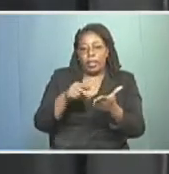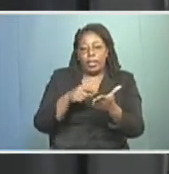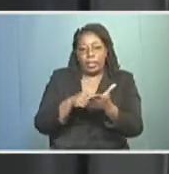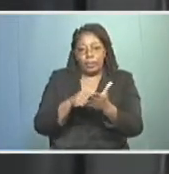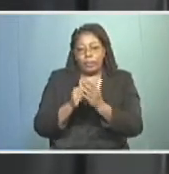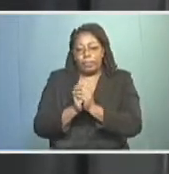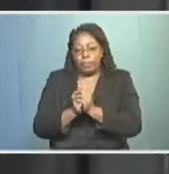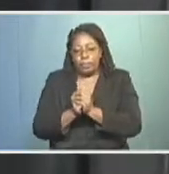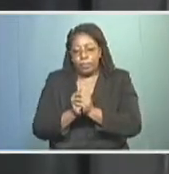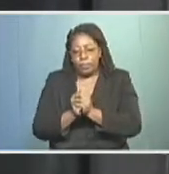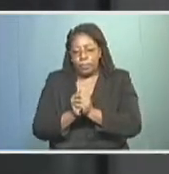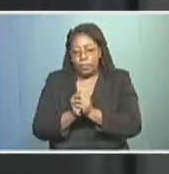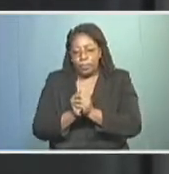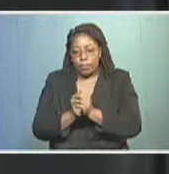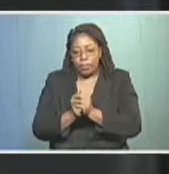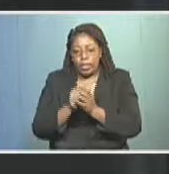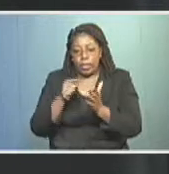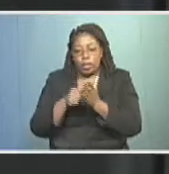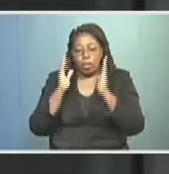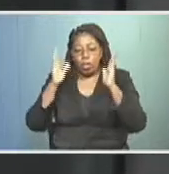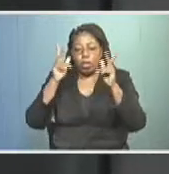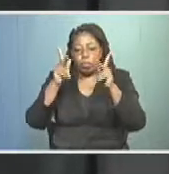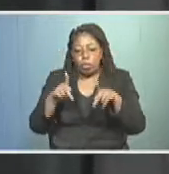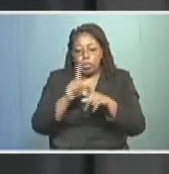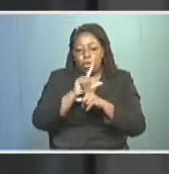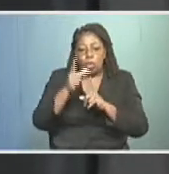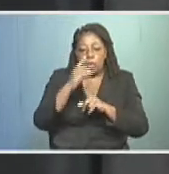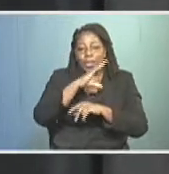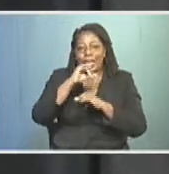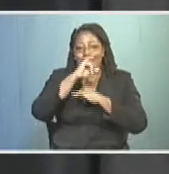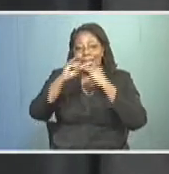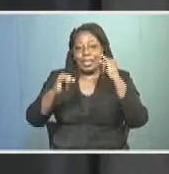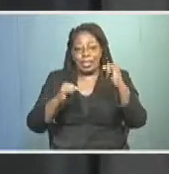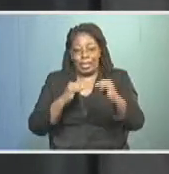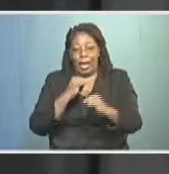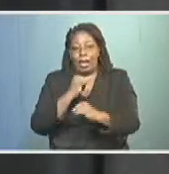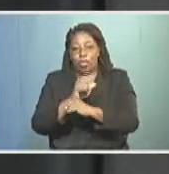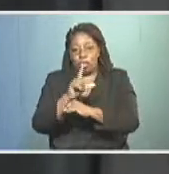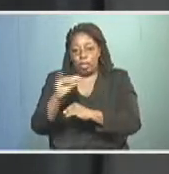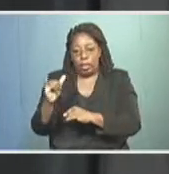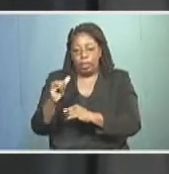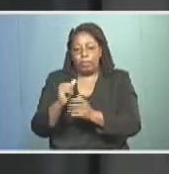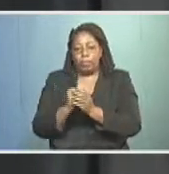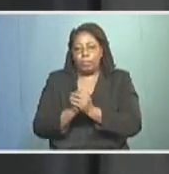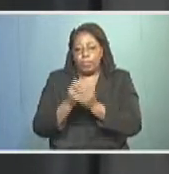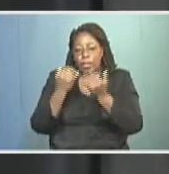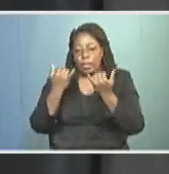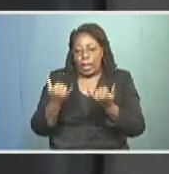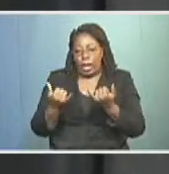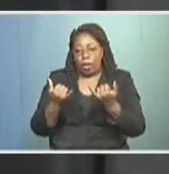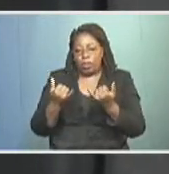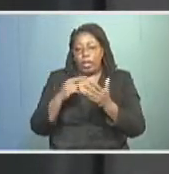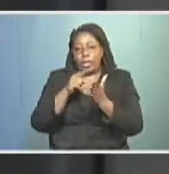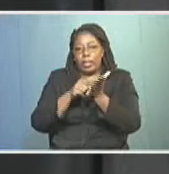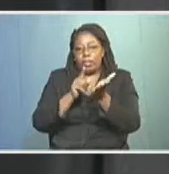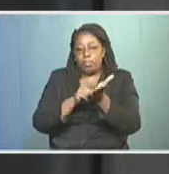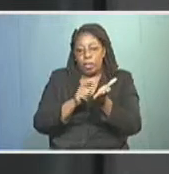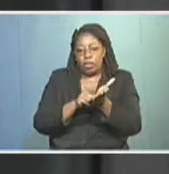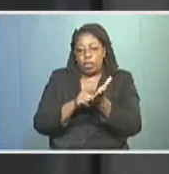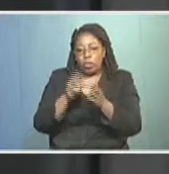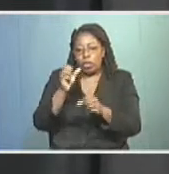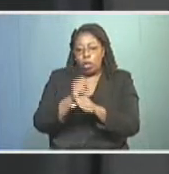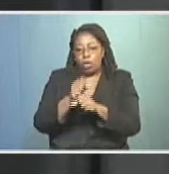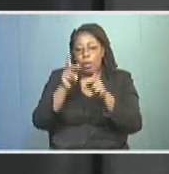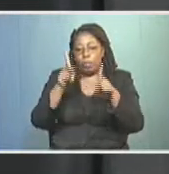The geo-specific message will alert persons locally and internationally. And as it stands now, the alert message can only be received